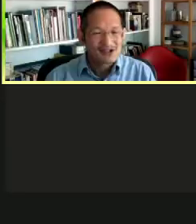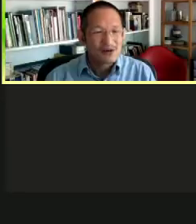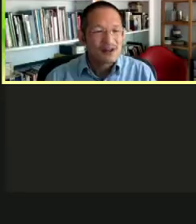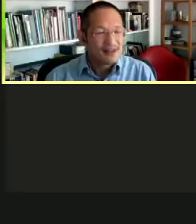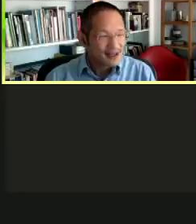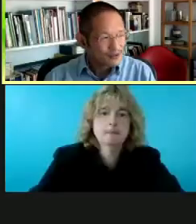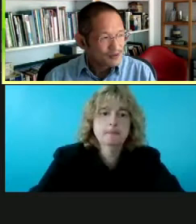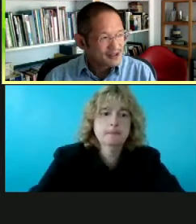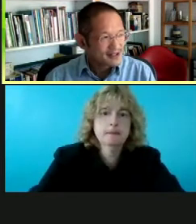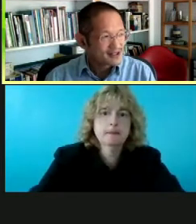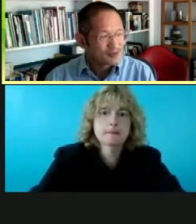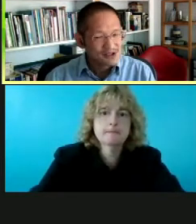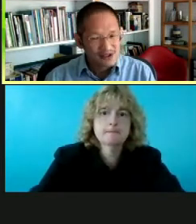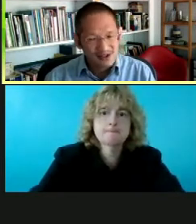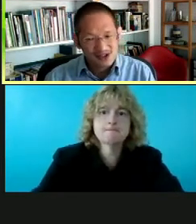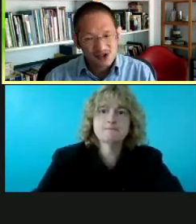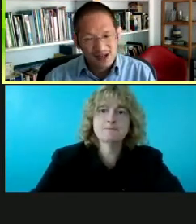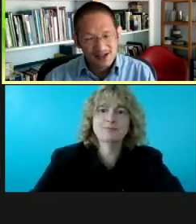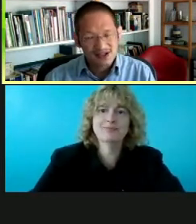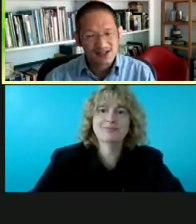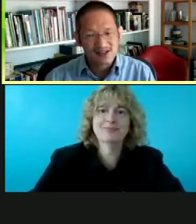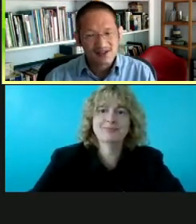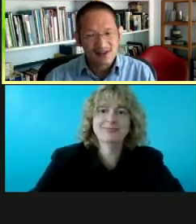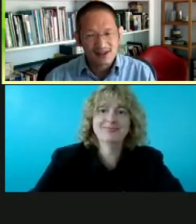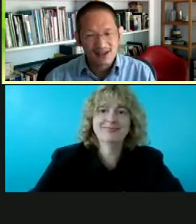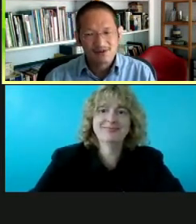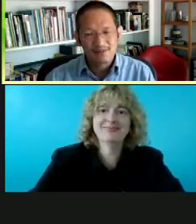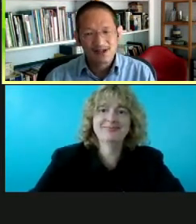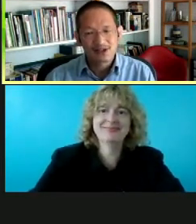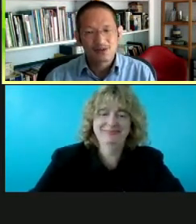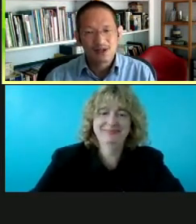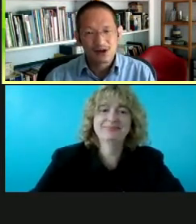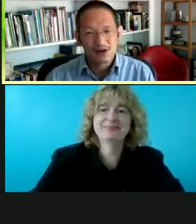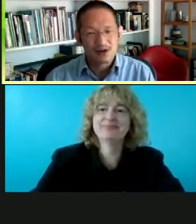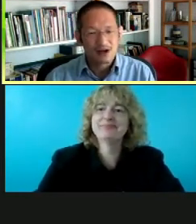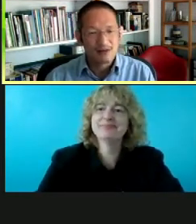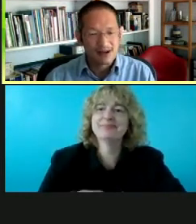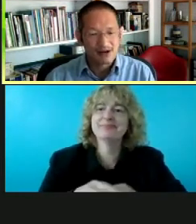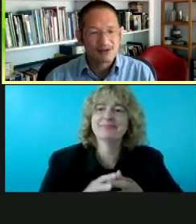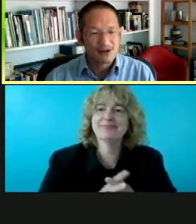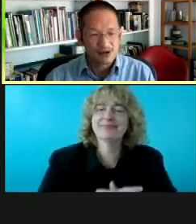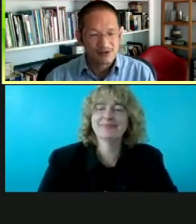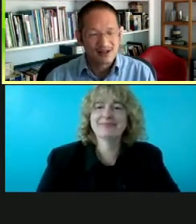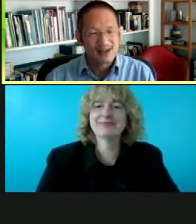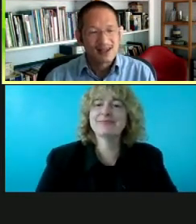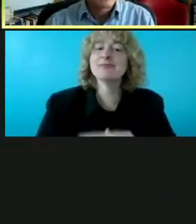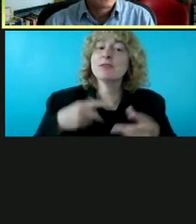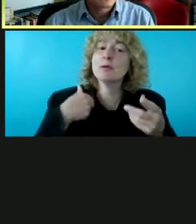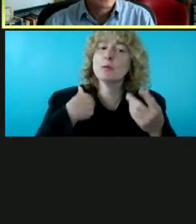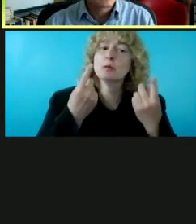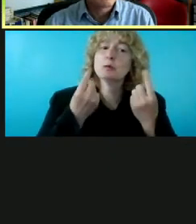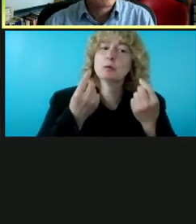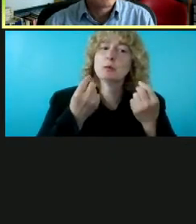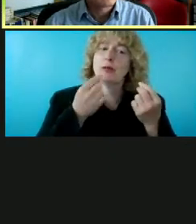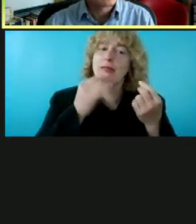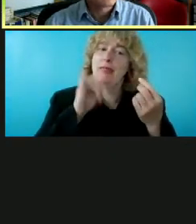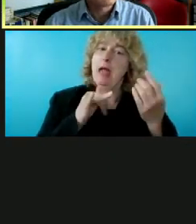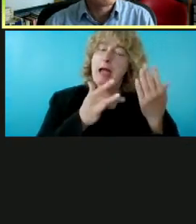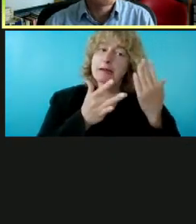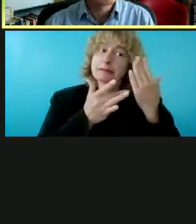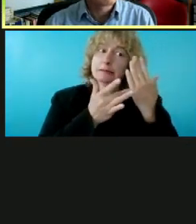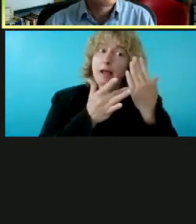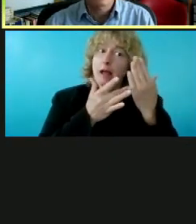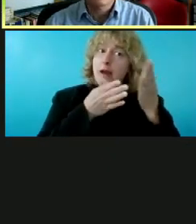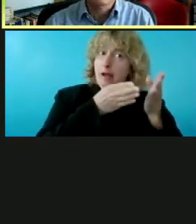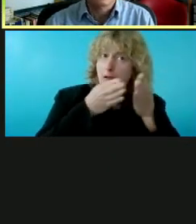And so then what we did is we took these strategies and the information we know about COVID, and we tried to build